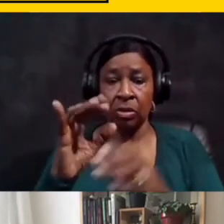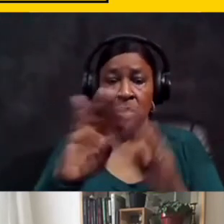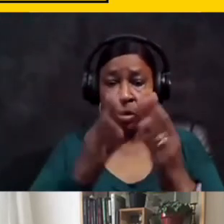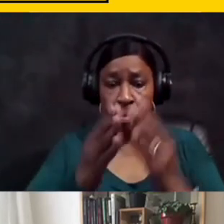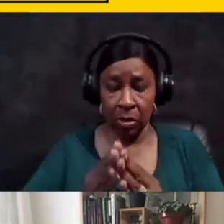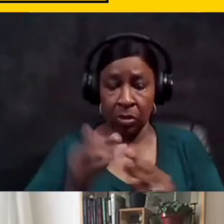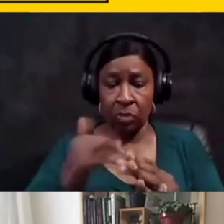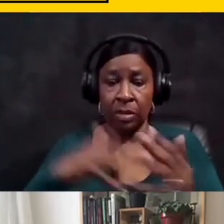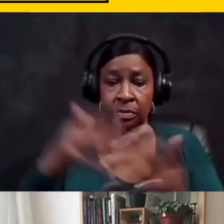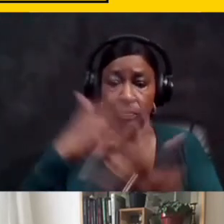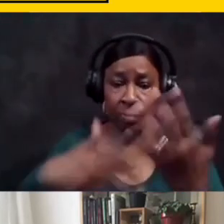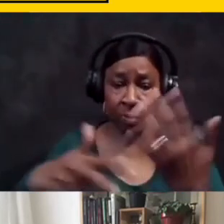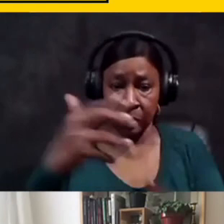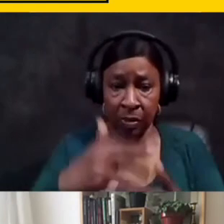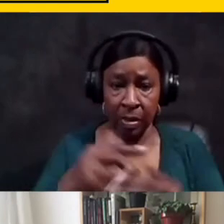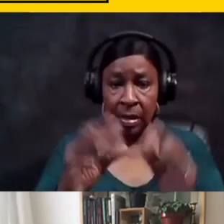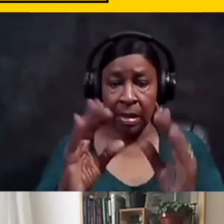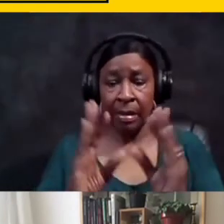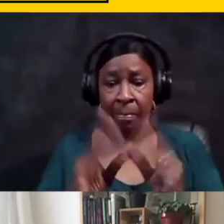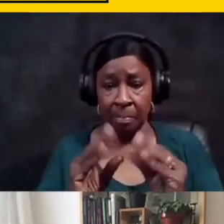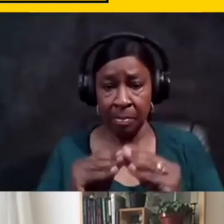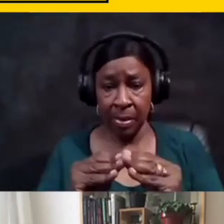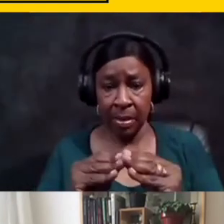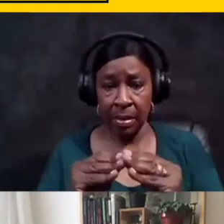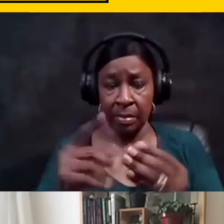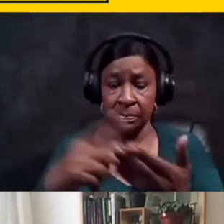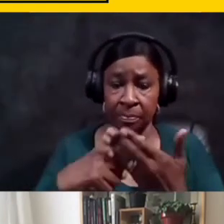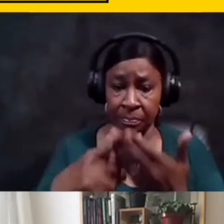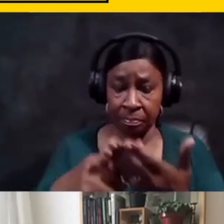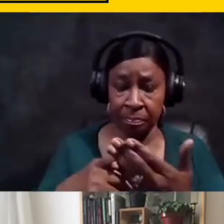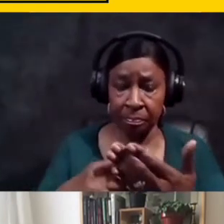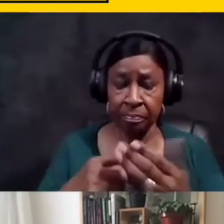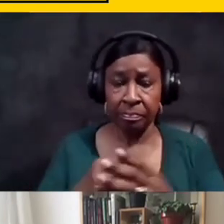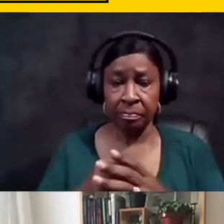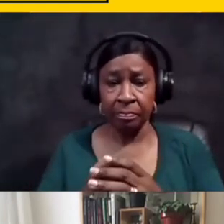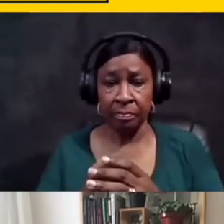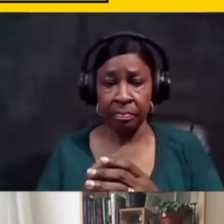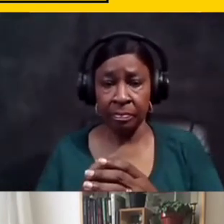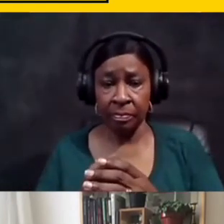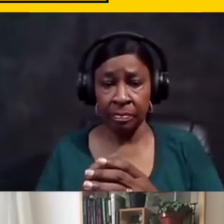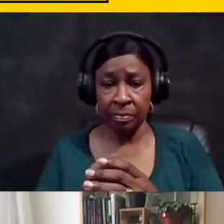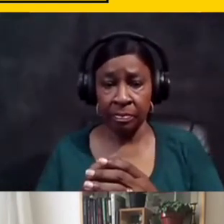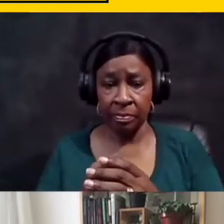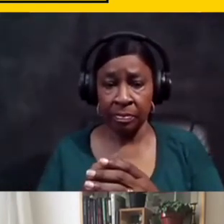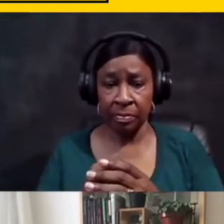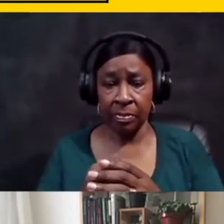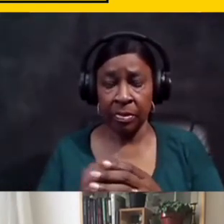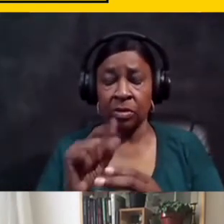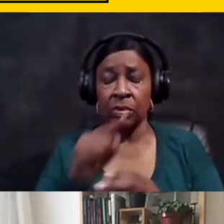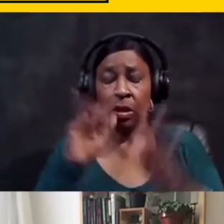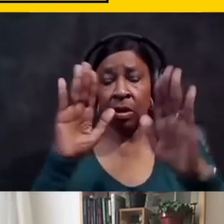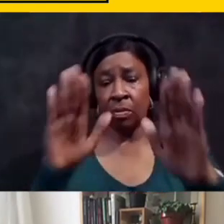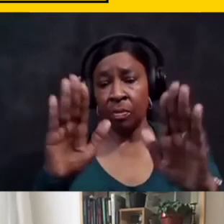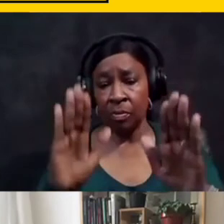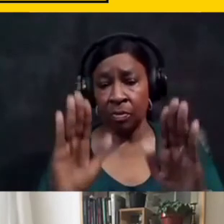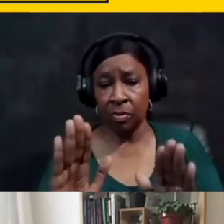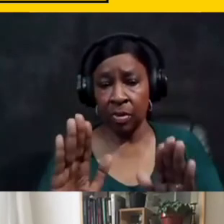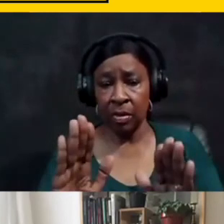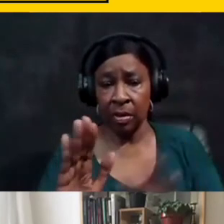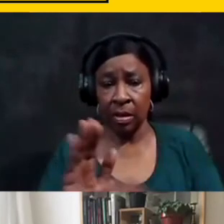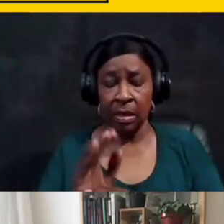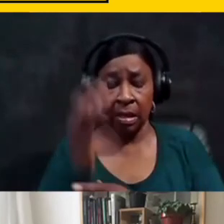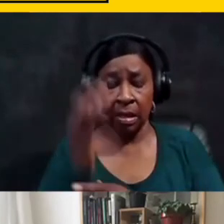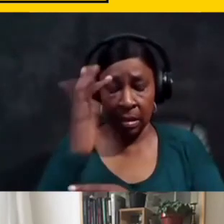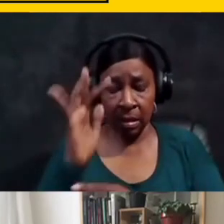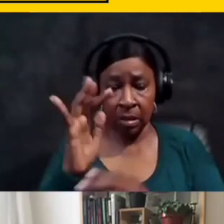and read and invite speakers. And it's been such a really fantastic intellectual and political